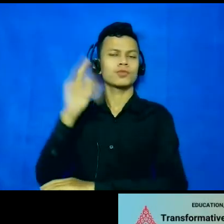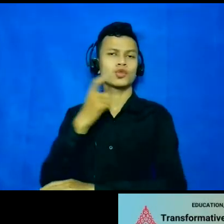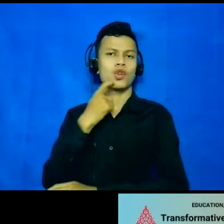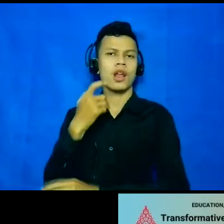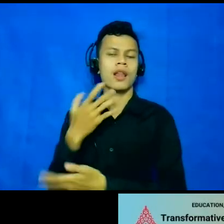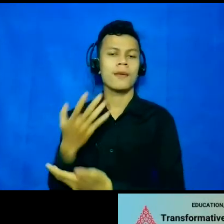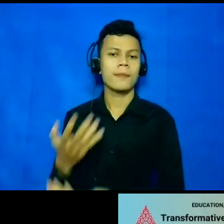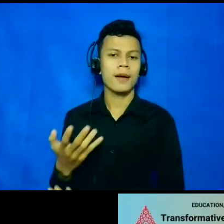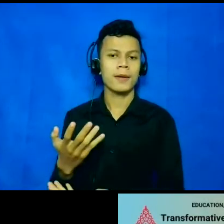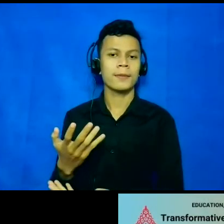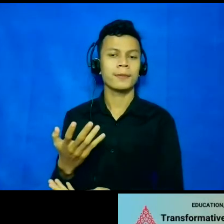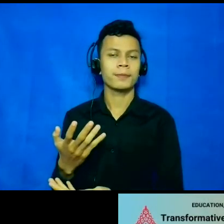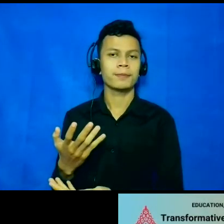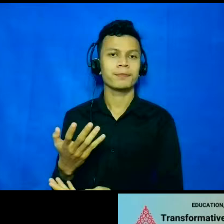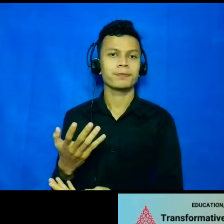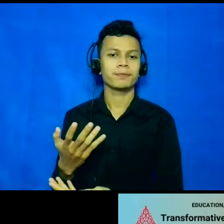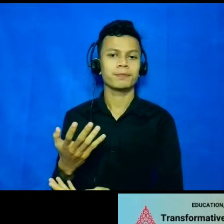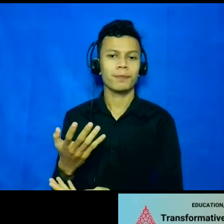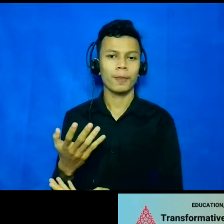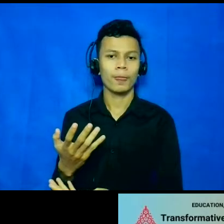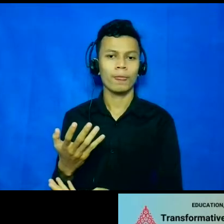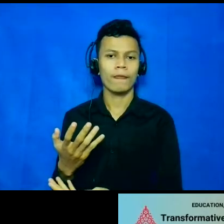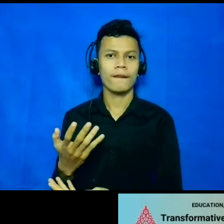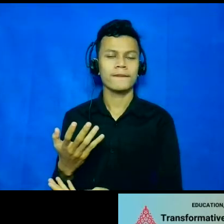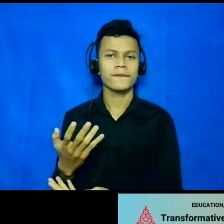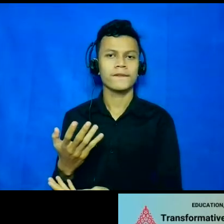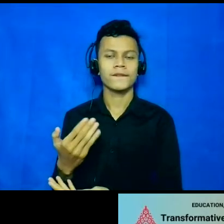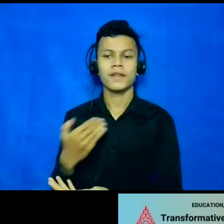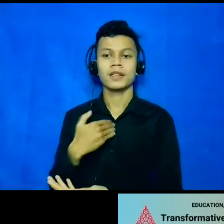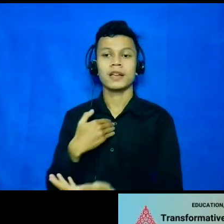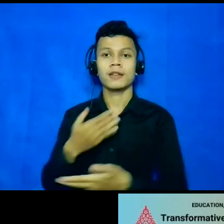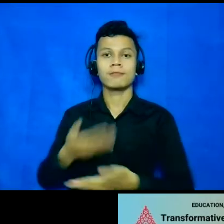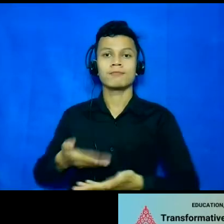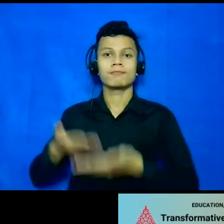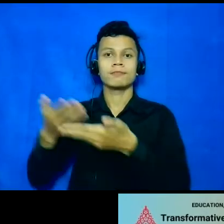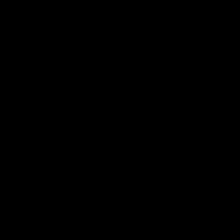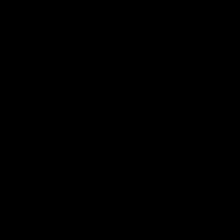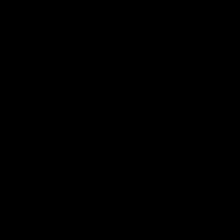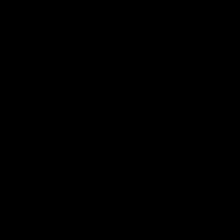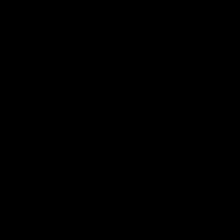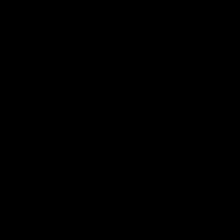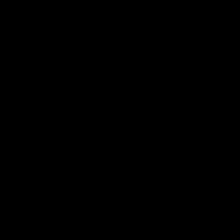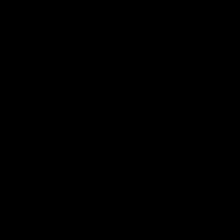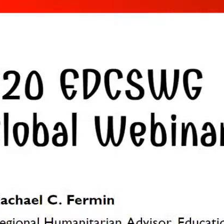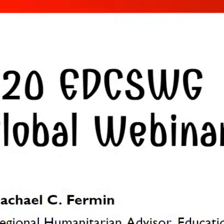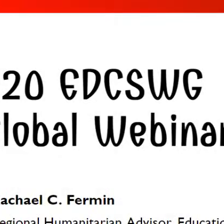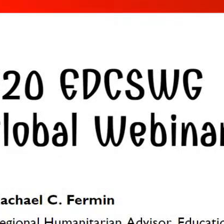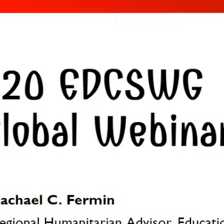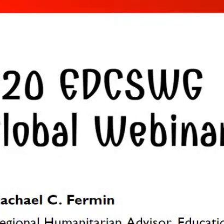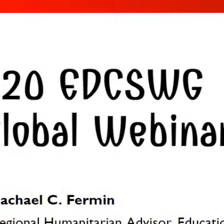education. I'm opening up the floor to Rachel. The time is yours, Rachel.